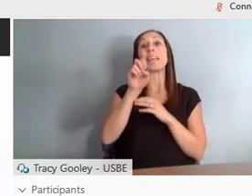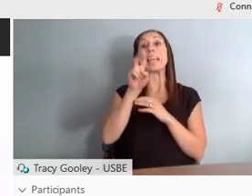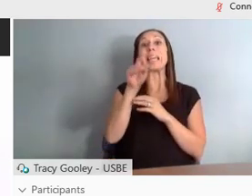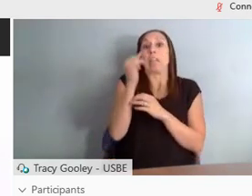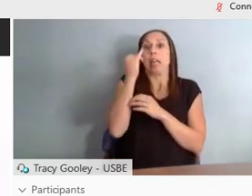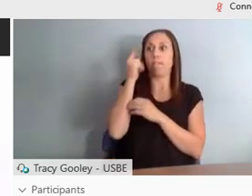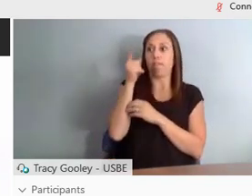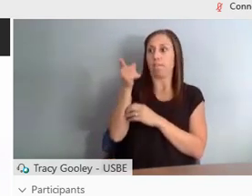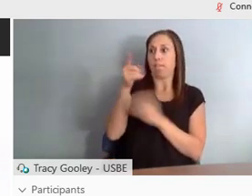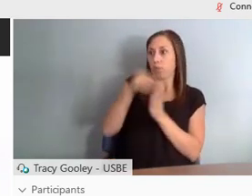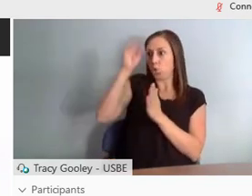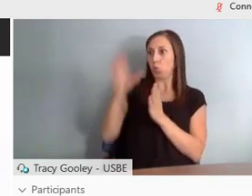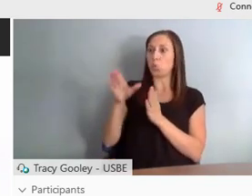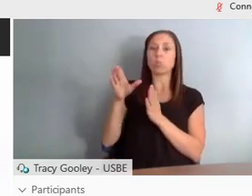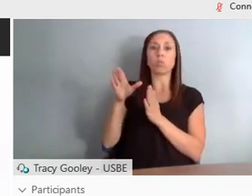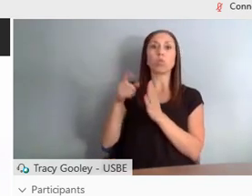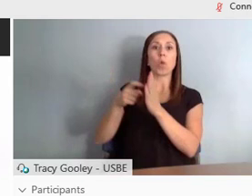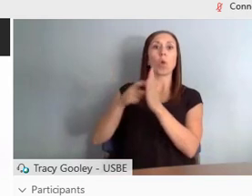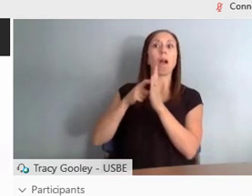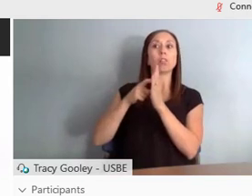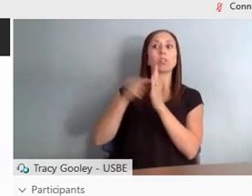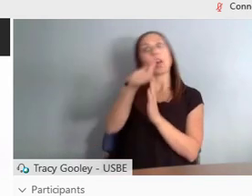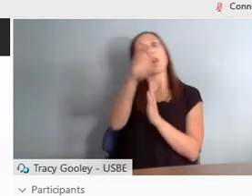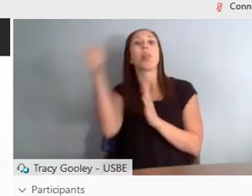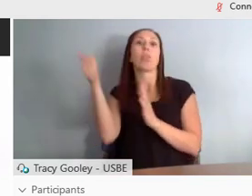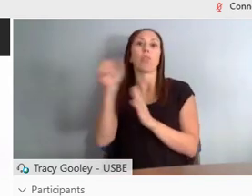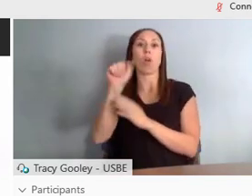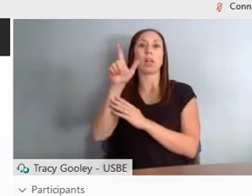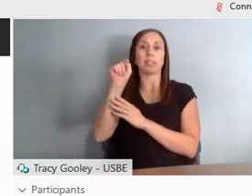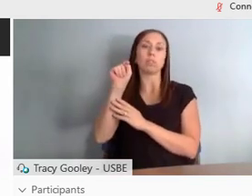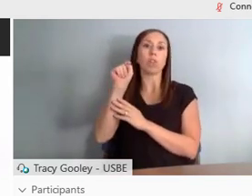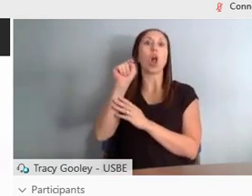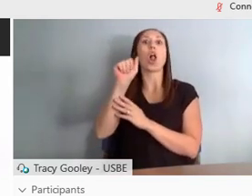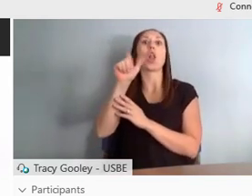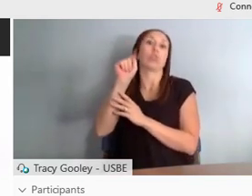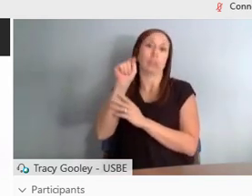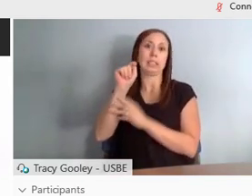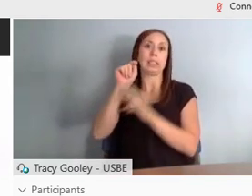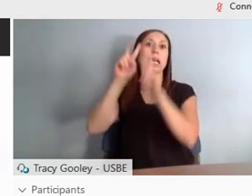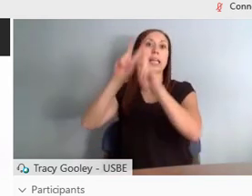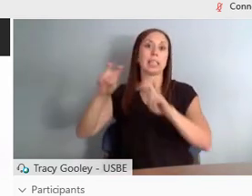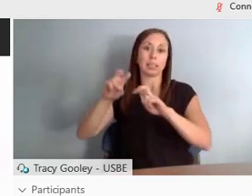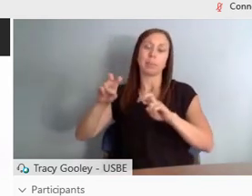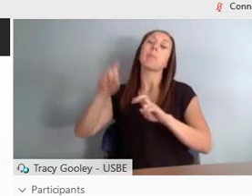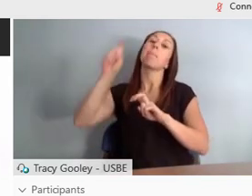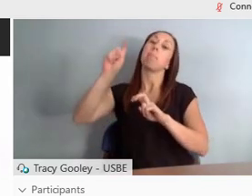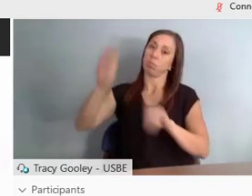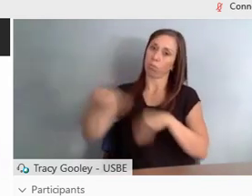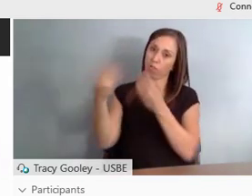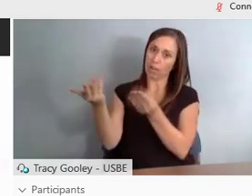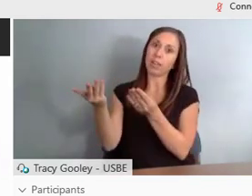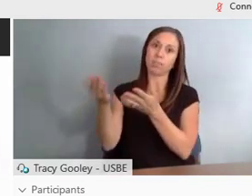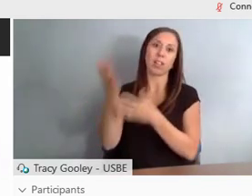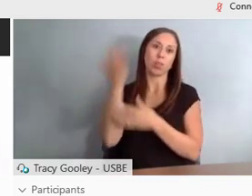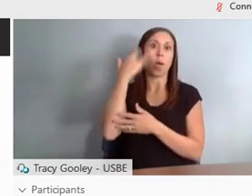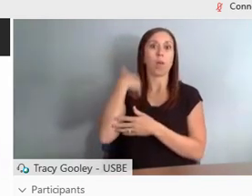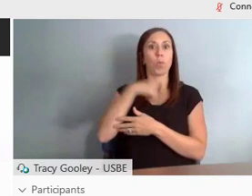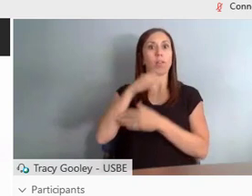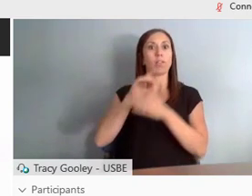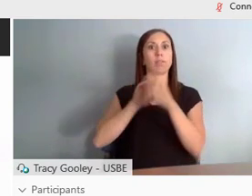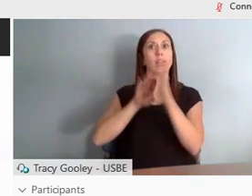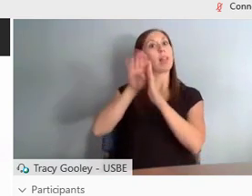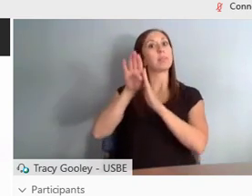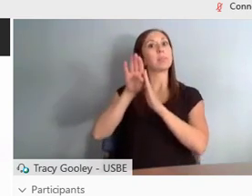student needs an alternate assessment that can't access the regular assessment, that has to be provided. So that's where alternates come in. So